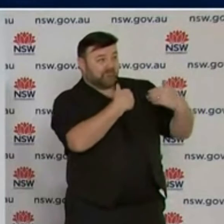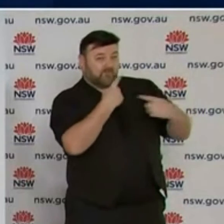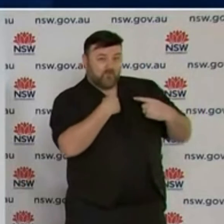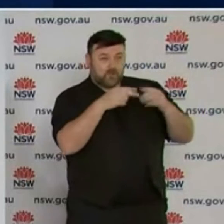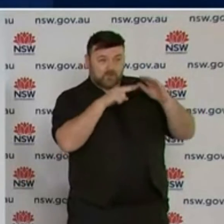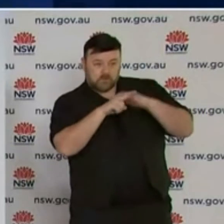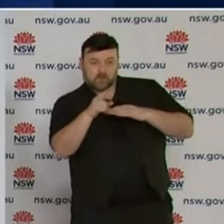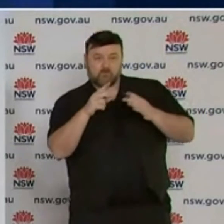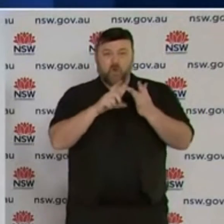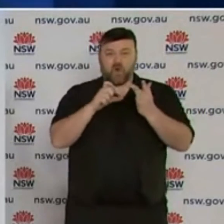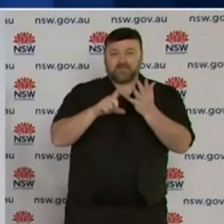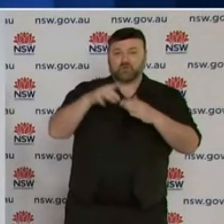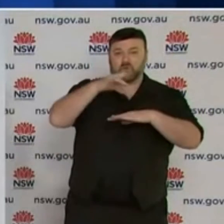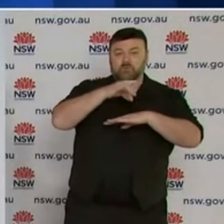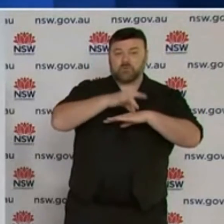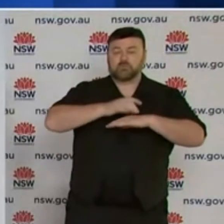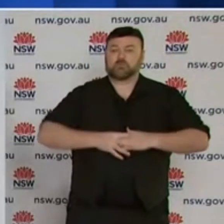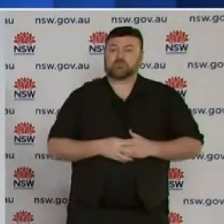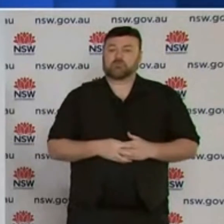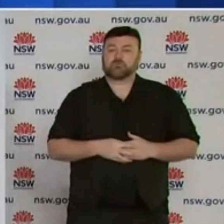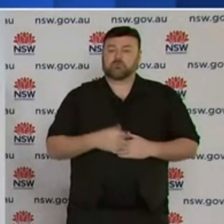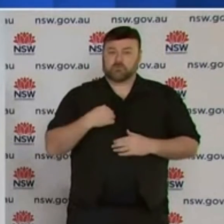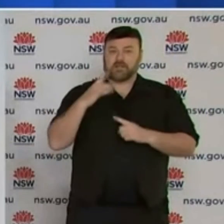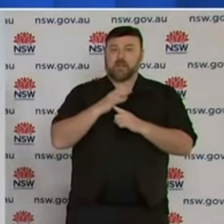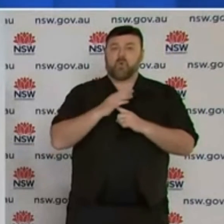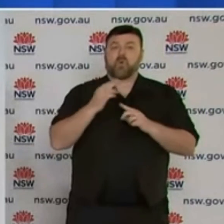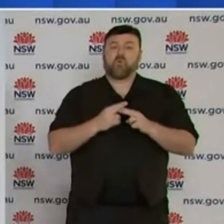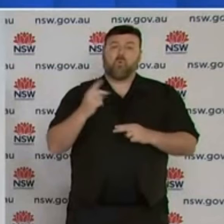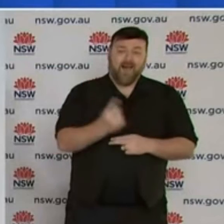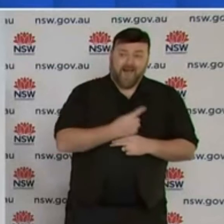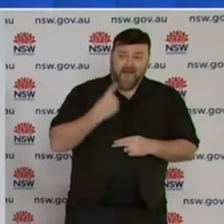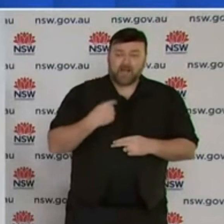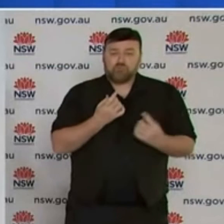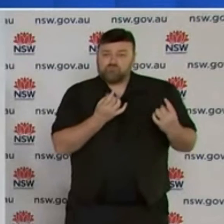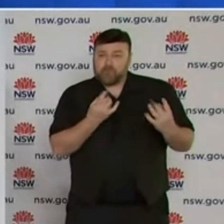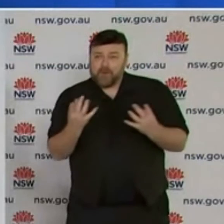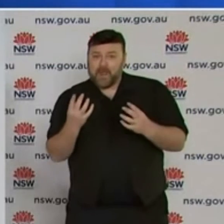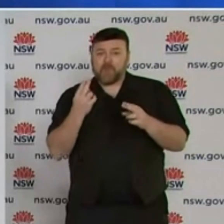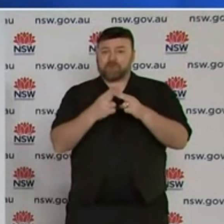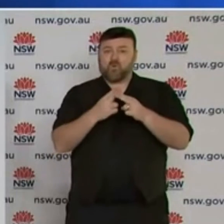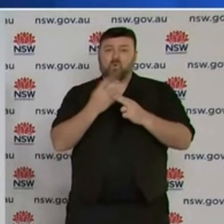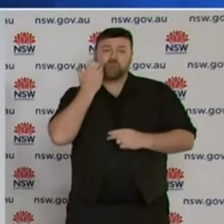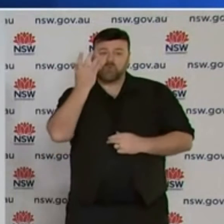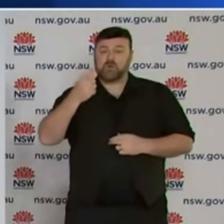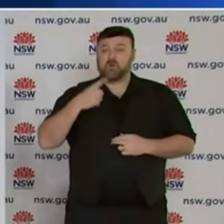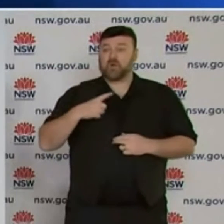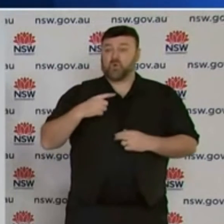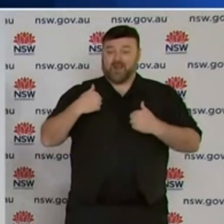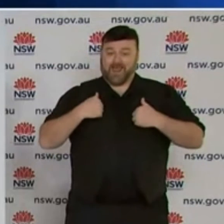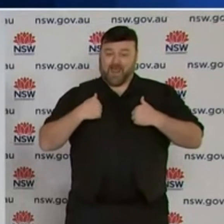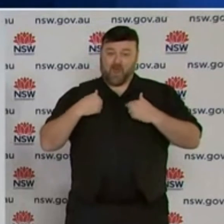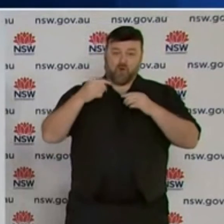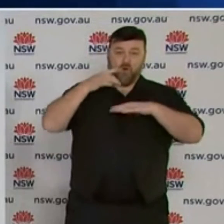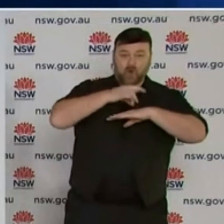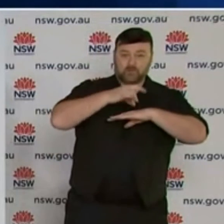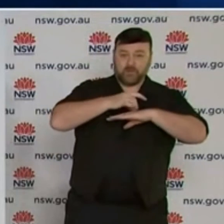the hospitalisation rates will be like. It's really important for us to be prepared for what we'll see, because it will mean the health system will be